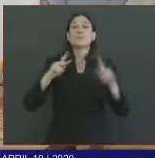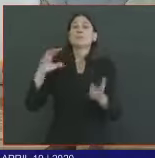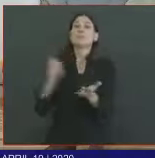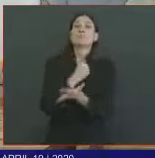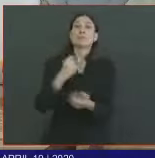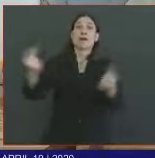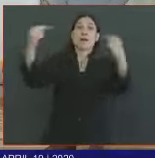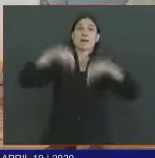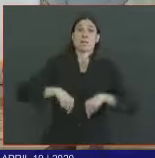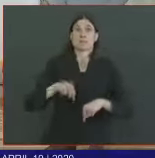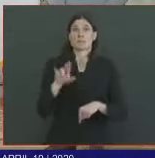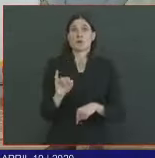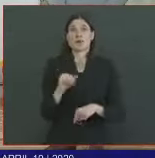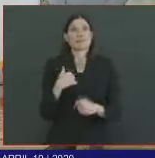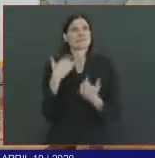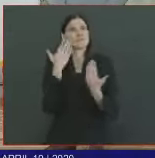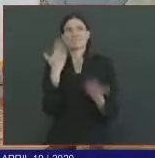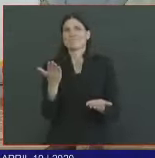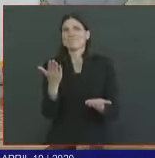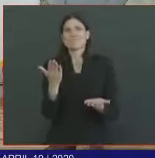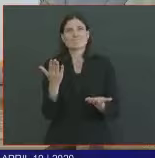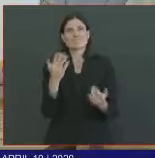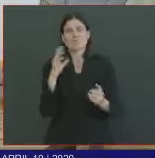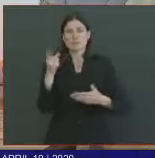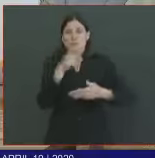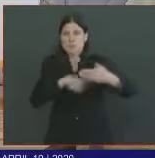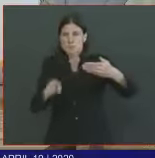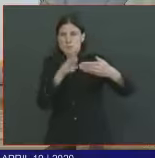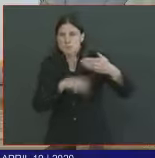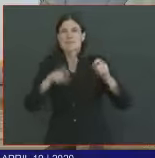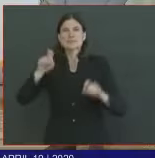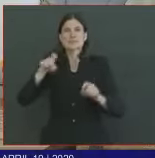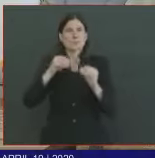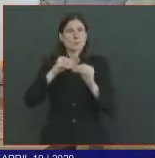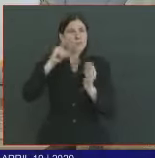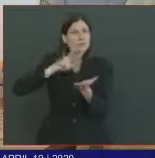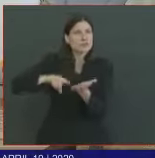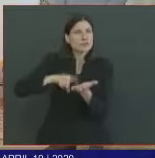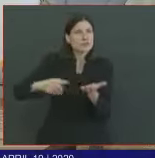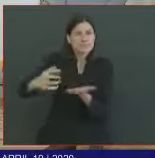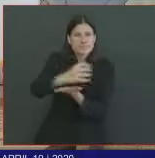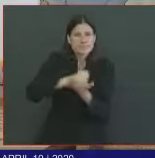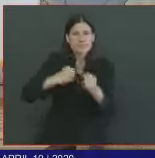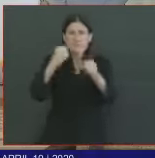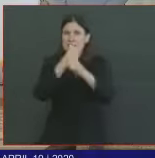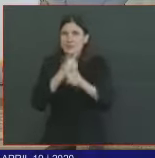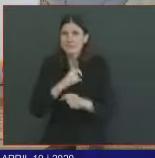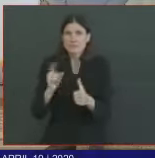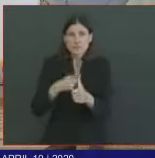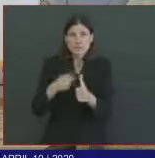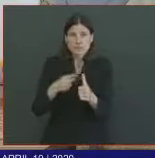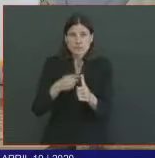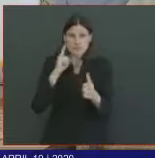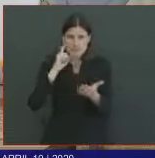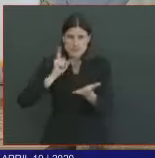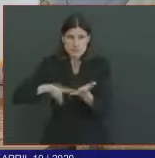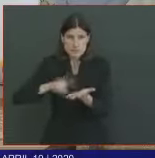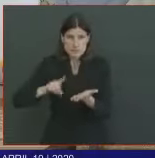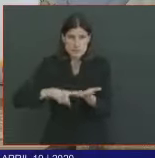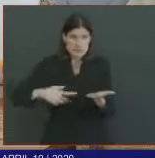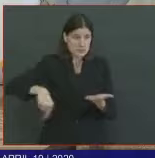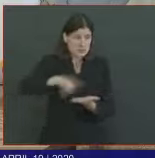have detailed answers to these sorts of questions. This is exactly the kind of thing we're working on quite literally